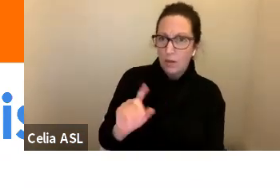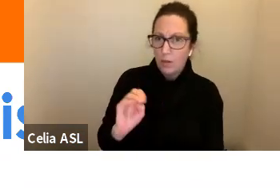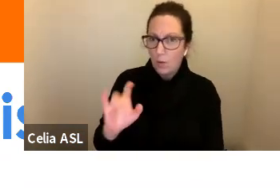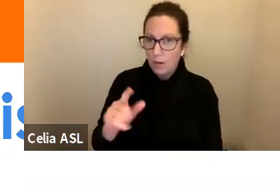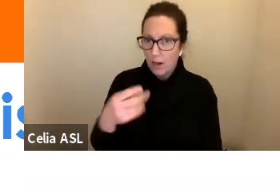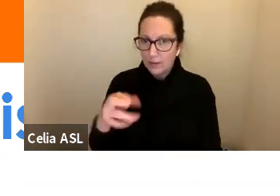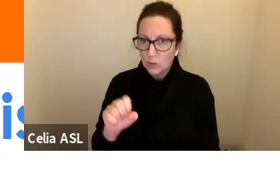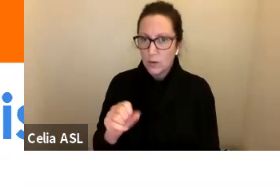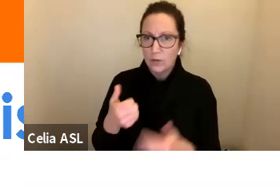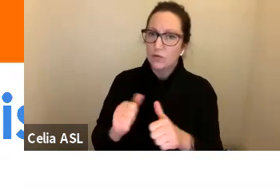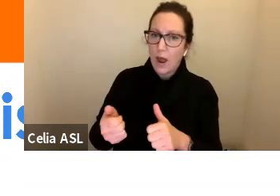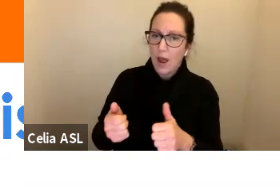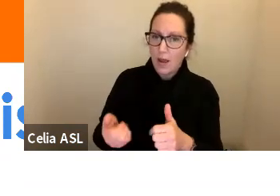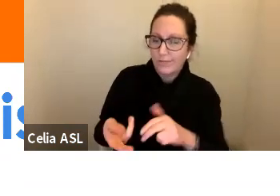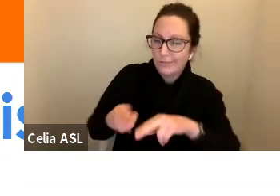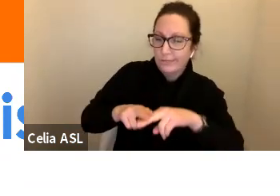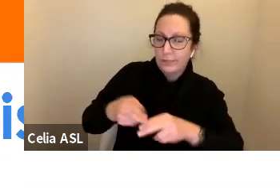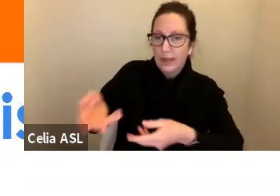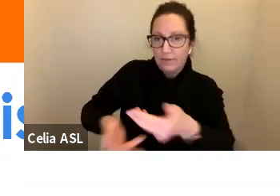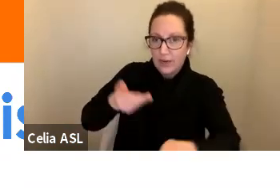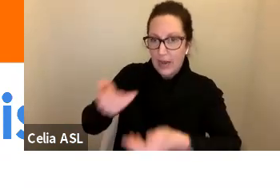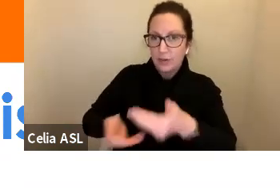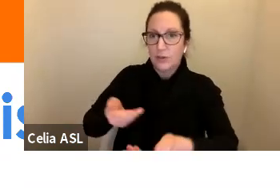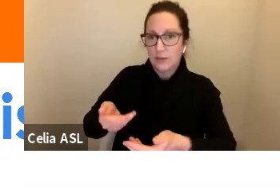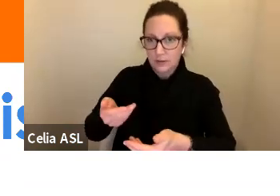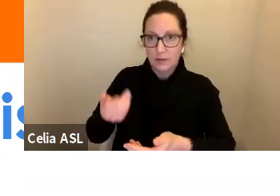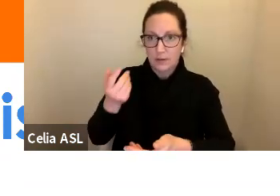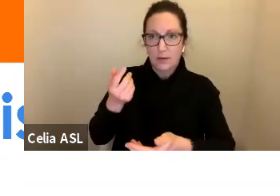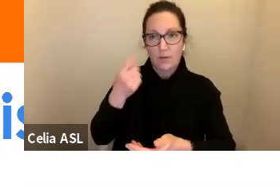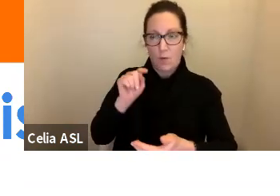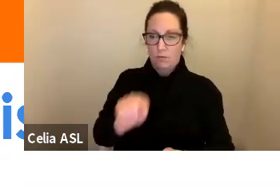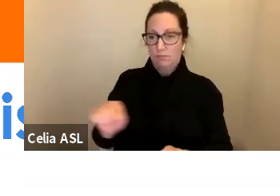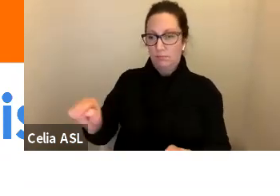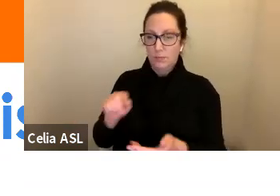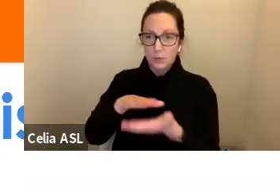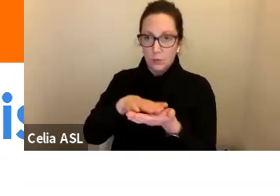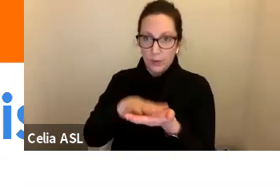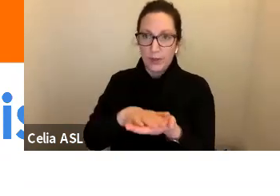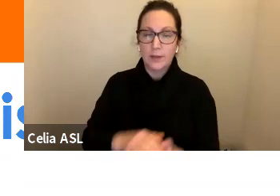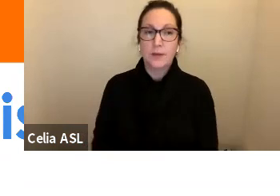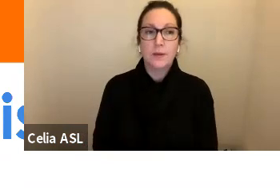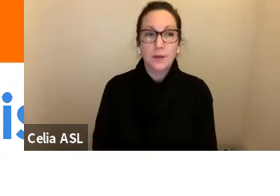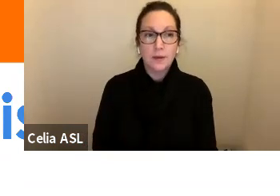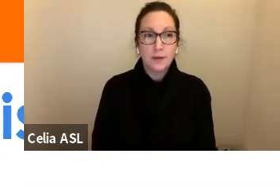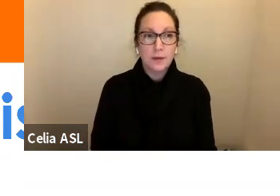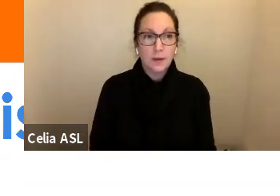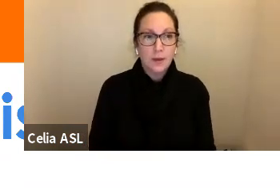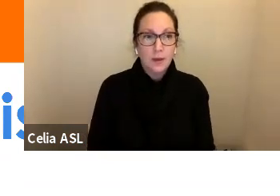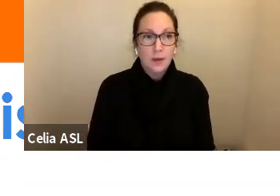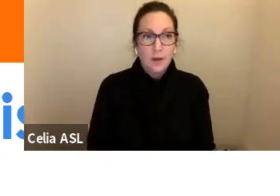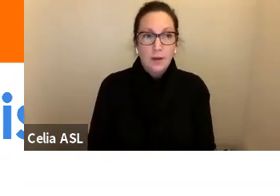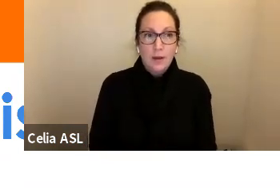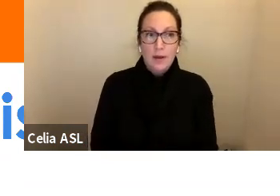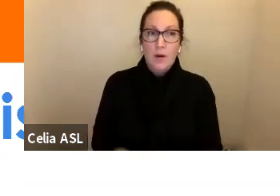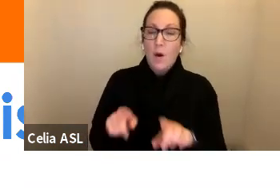of invitations to students from those schools. And then these assignment offers are based